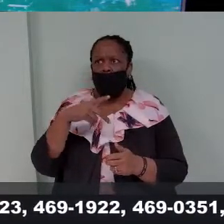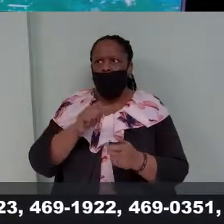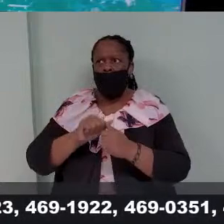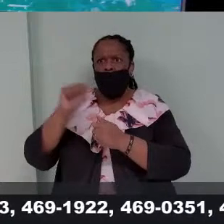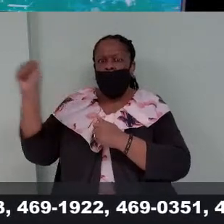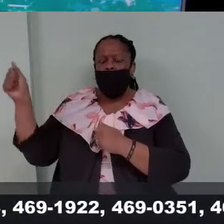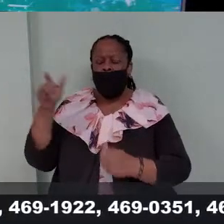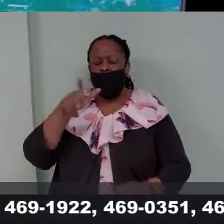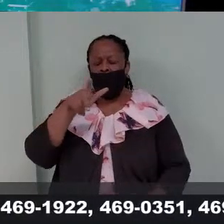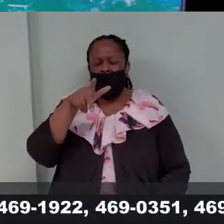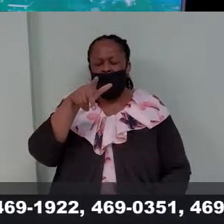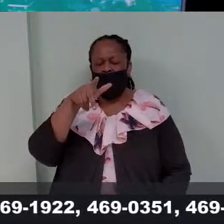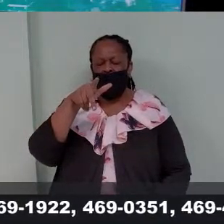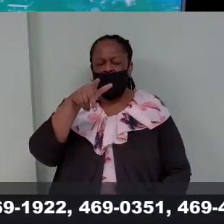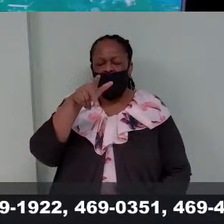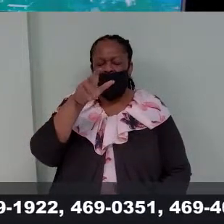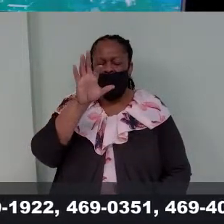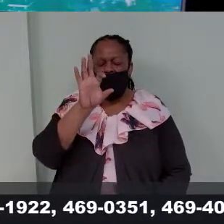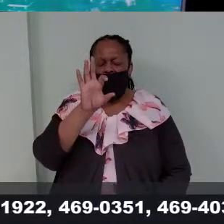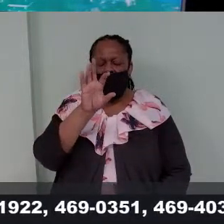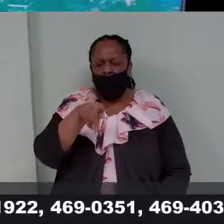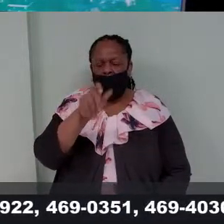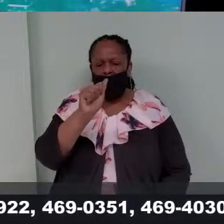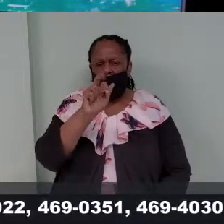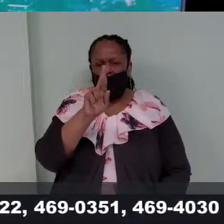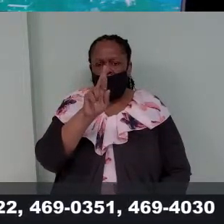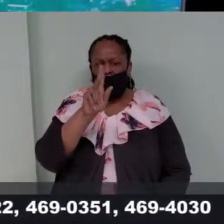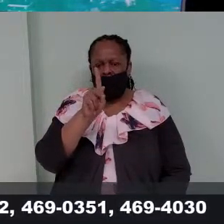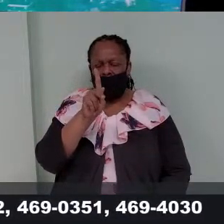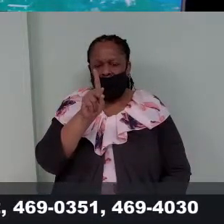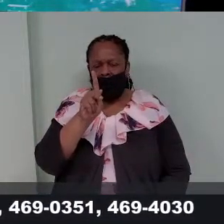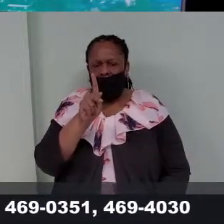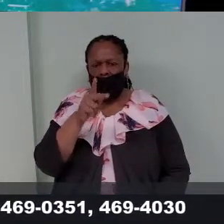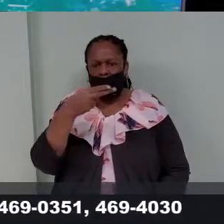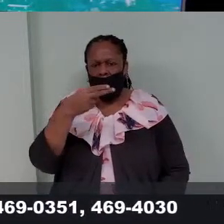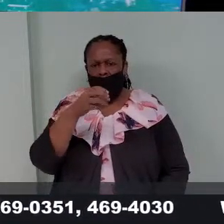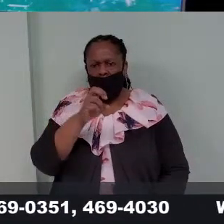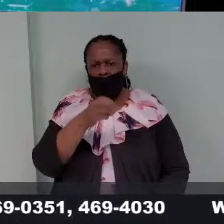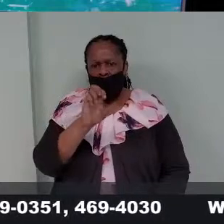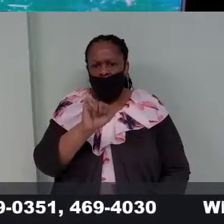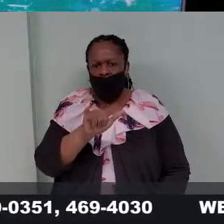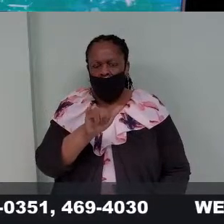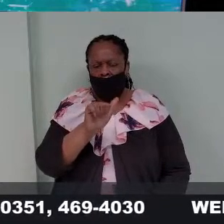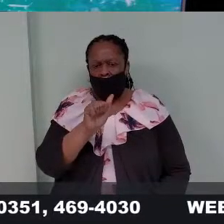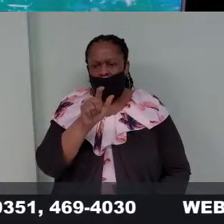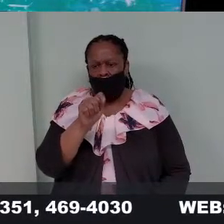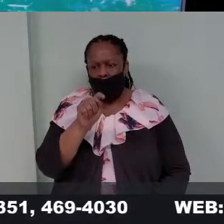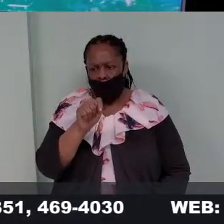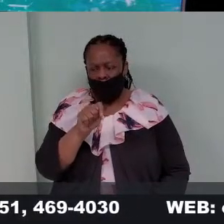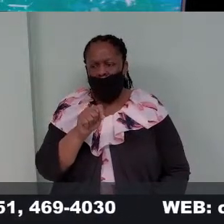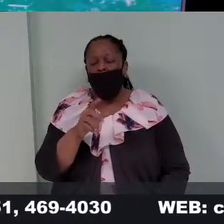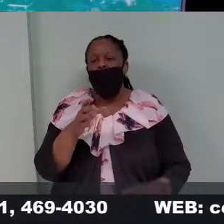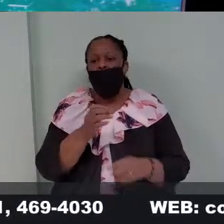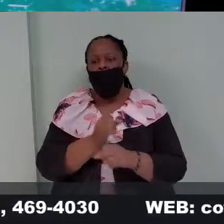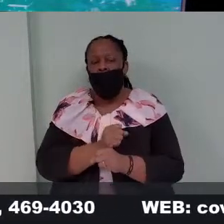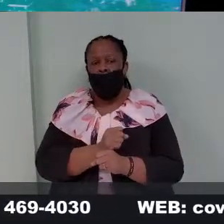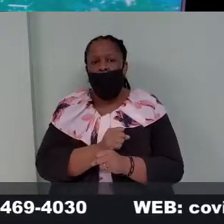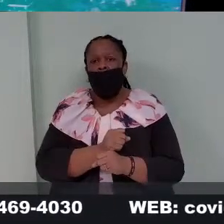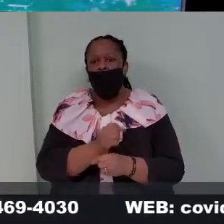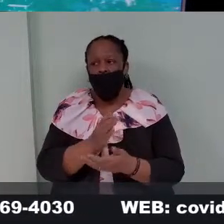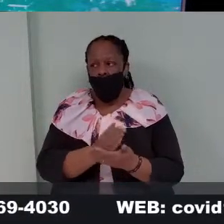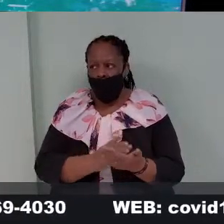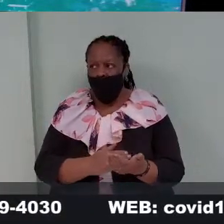is a government-designated quarantine facility, 7 nationals. And the Royal St. Kitts Hotels would